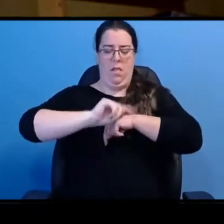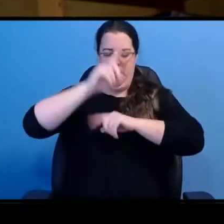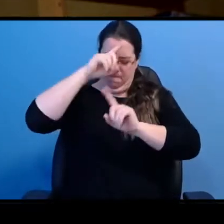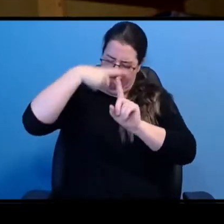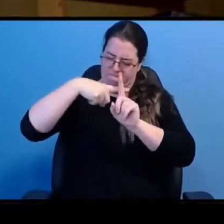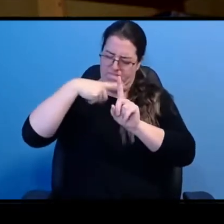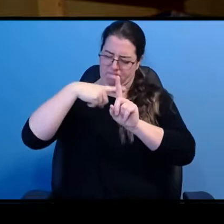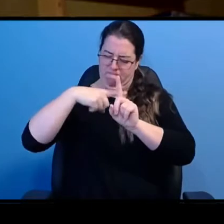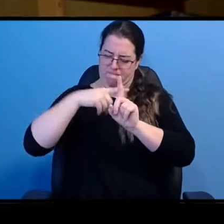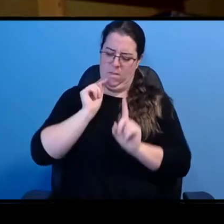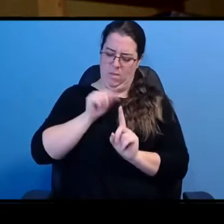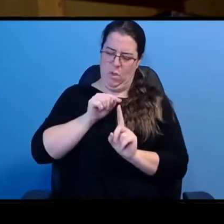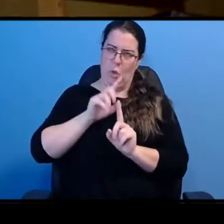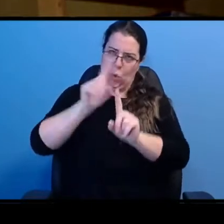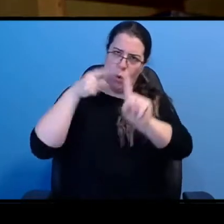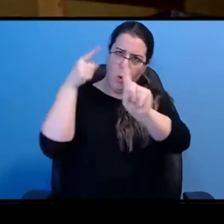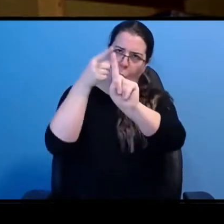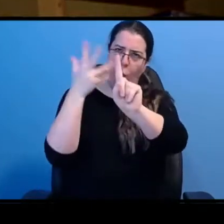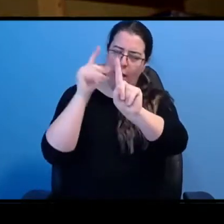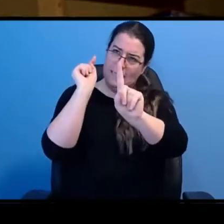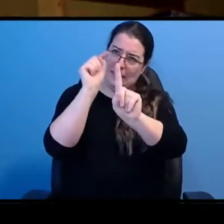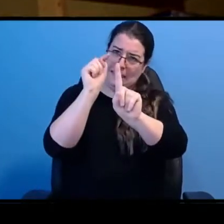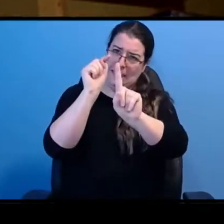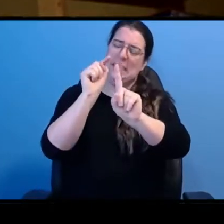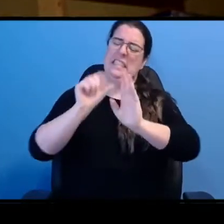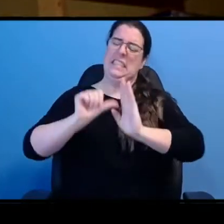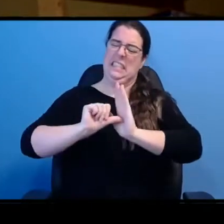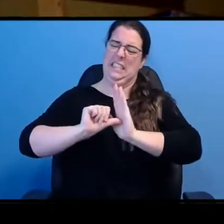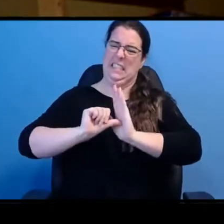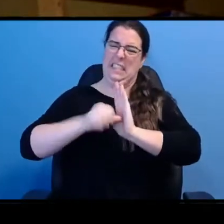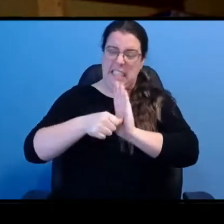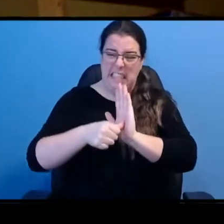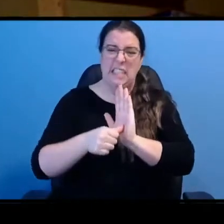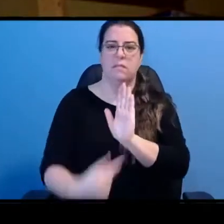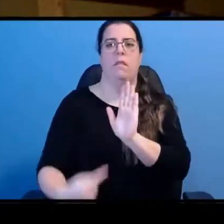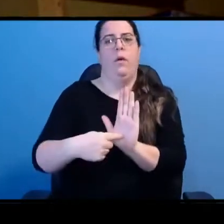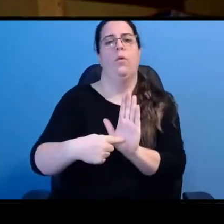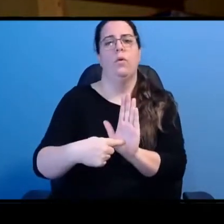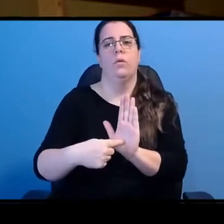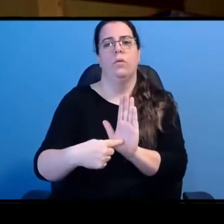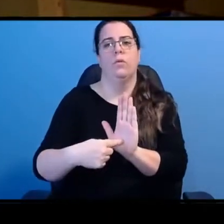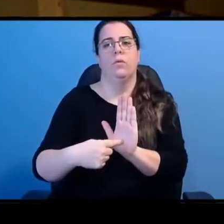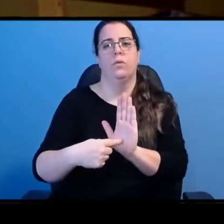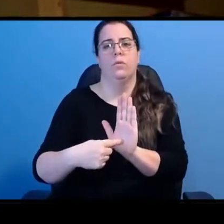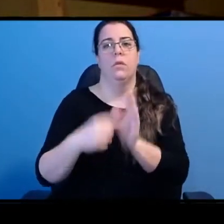place is going to come through in the end.